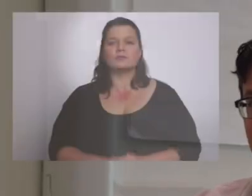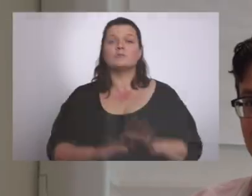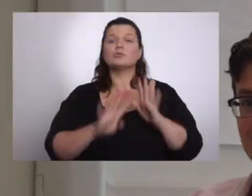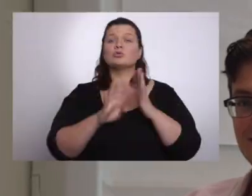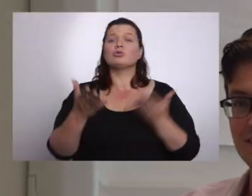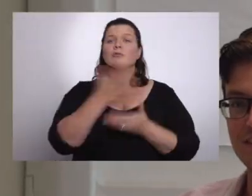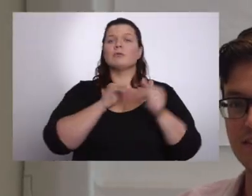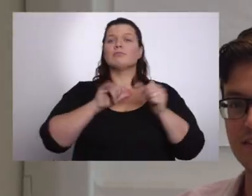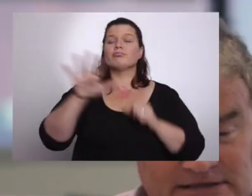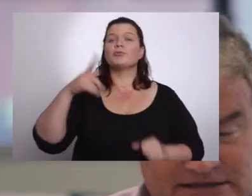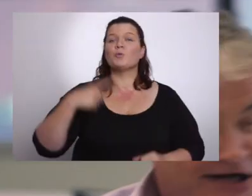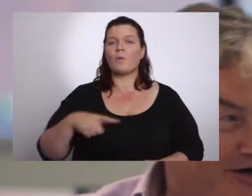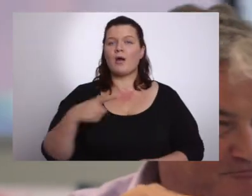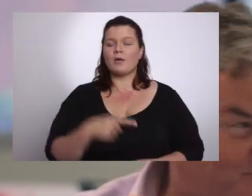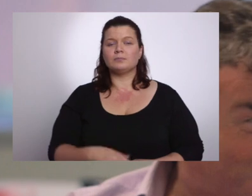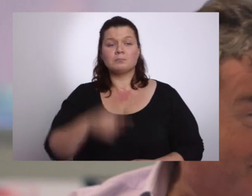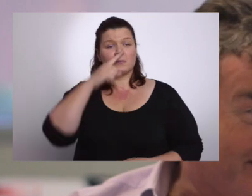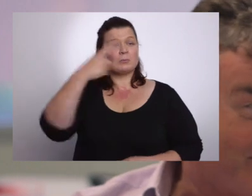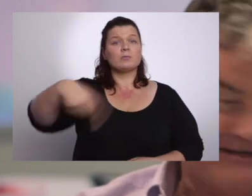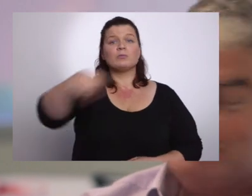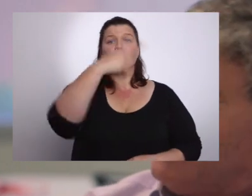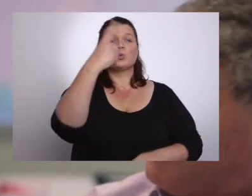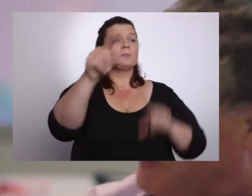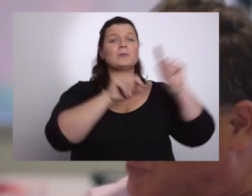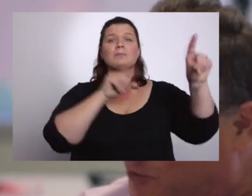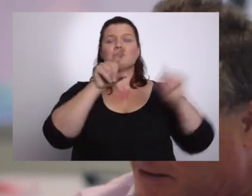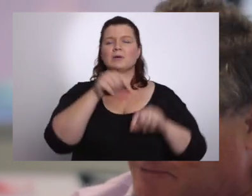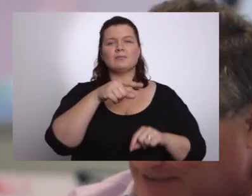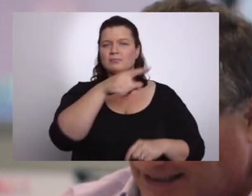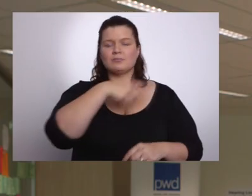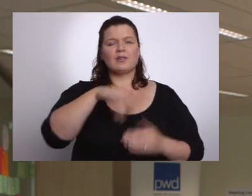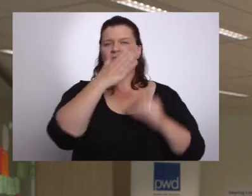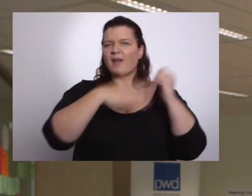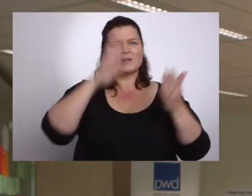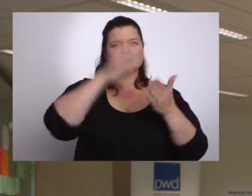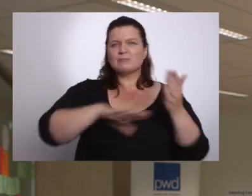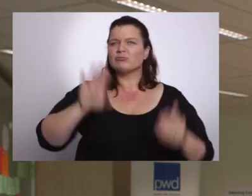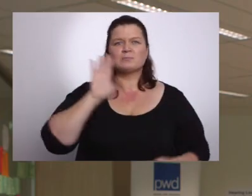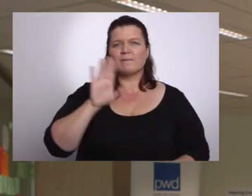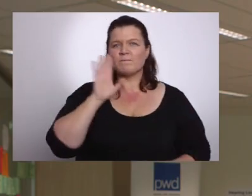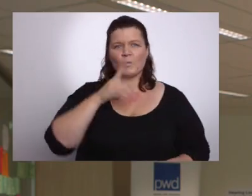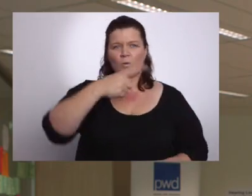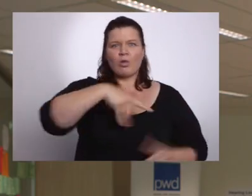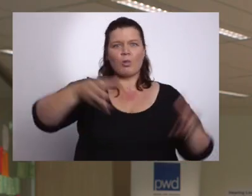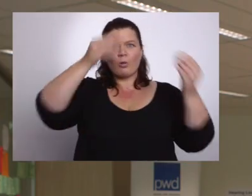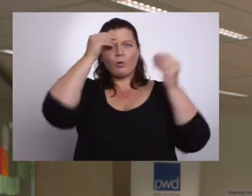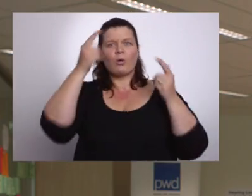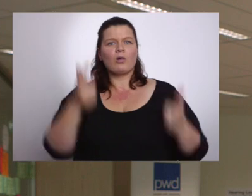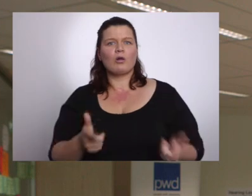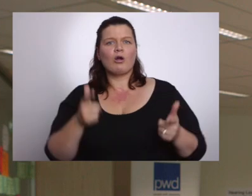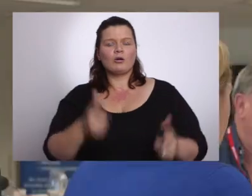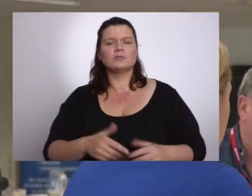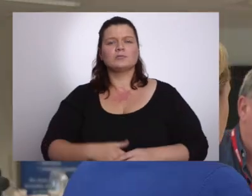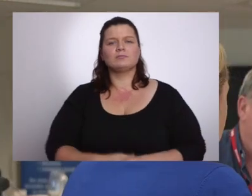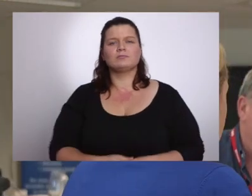the difference that it makes to people who are actually randomly selected. And in this case, like all other juries, people get very